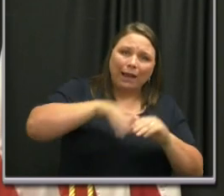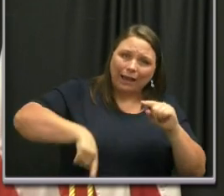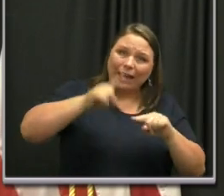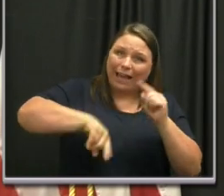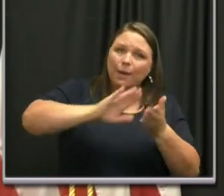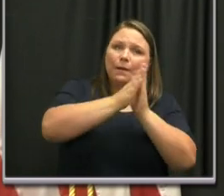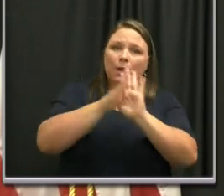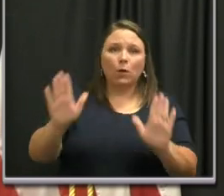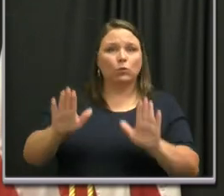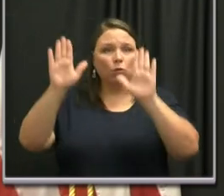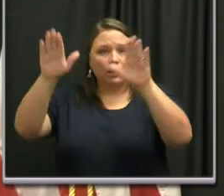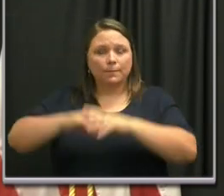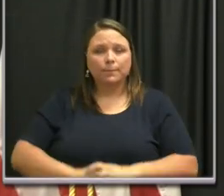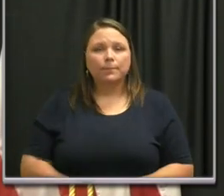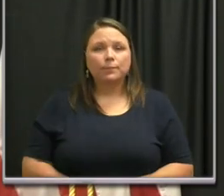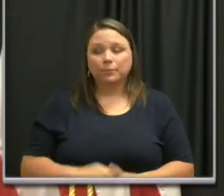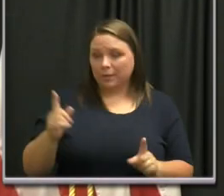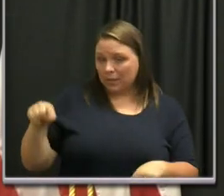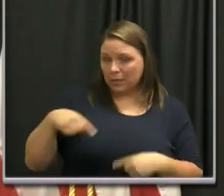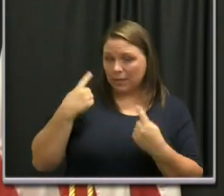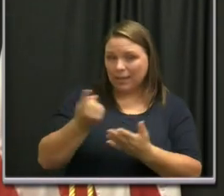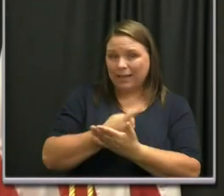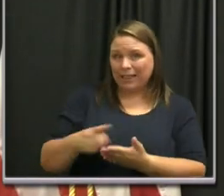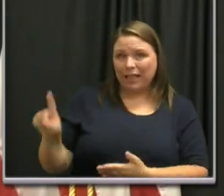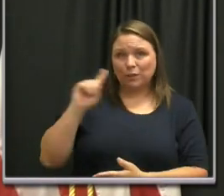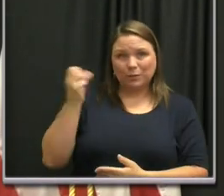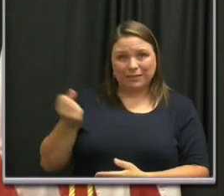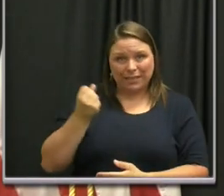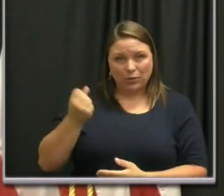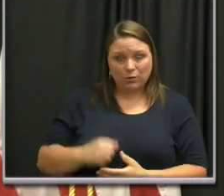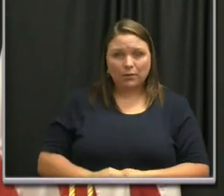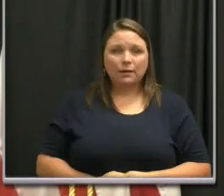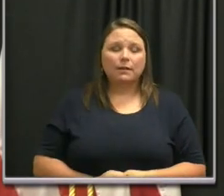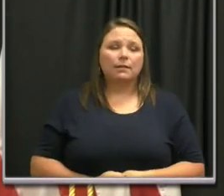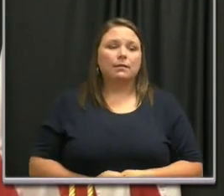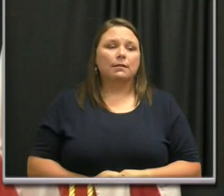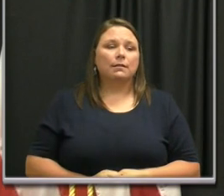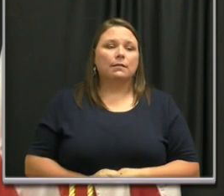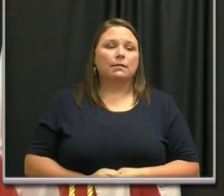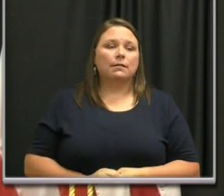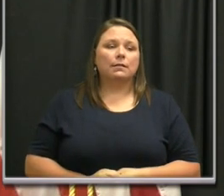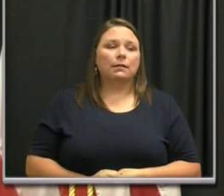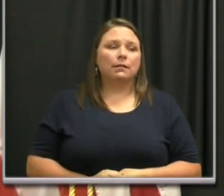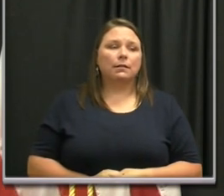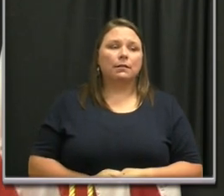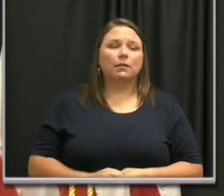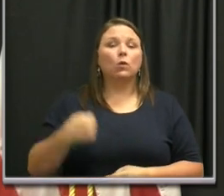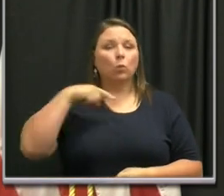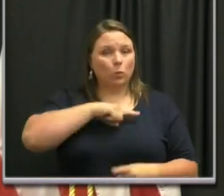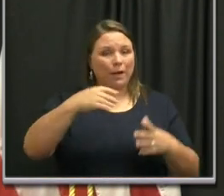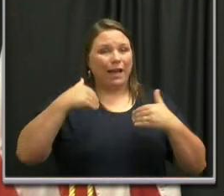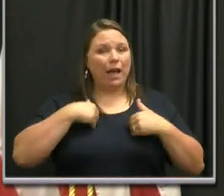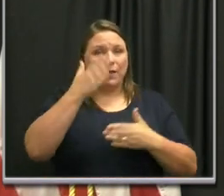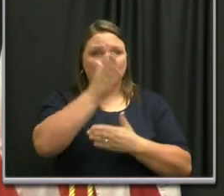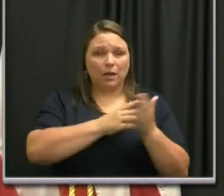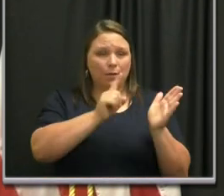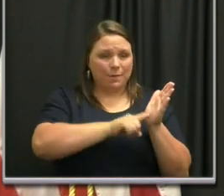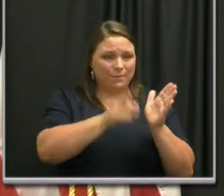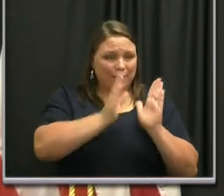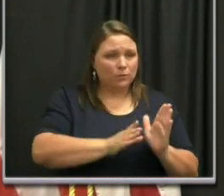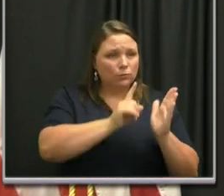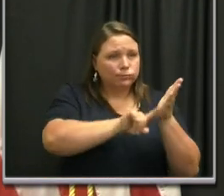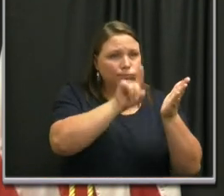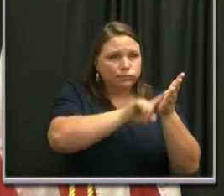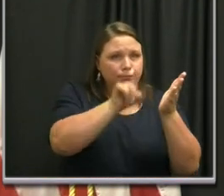So over the last week, since last Saturday night, our investigators have been